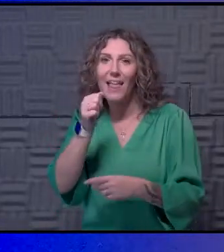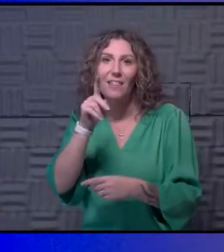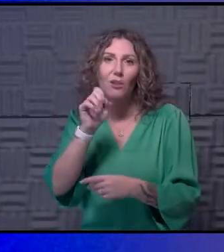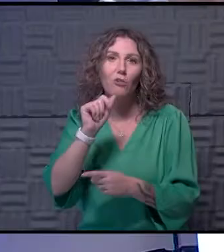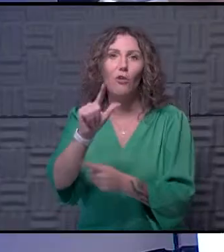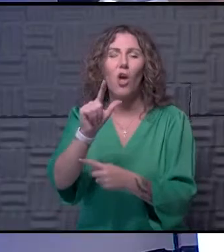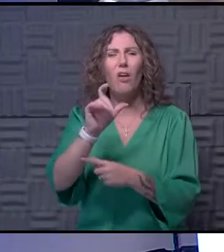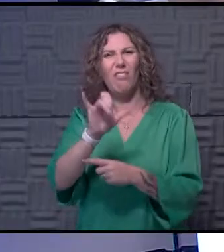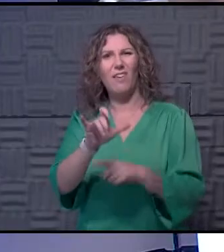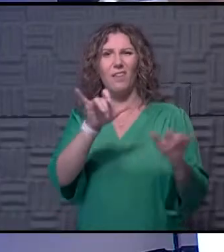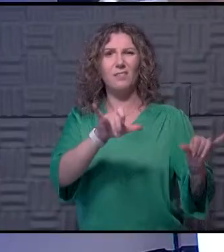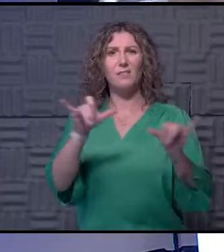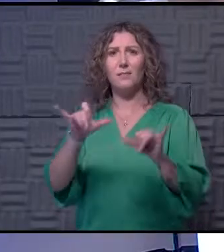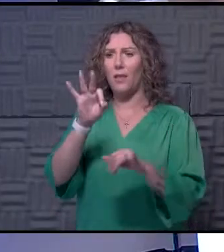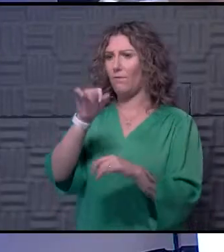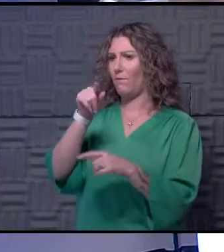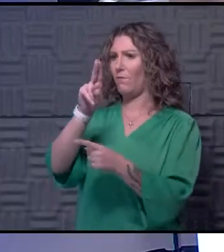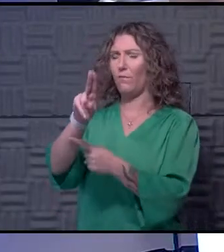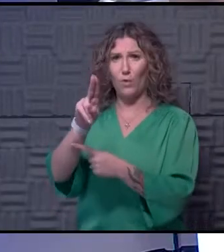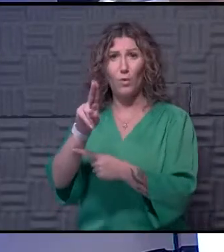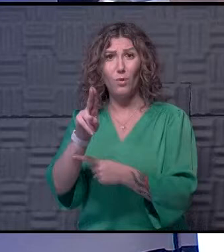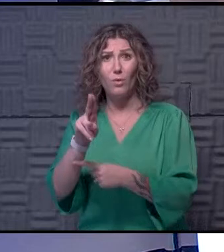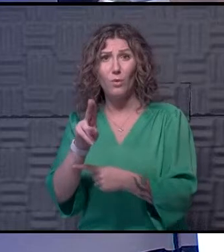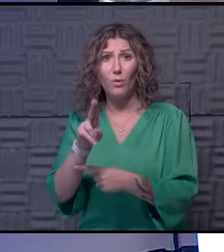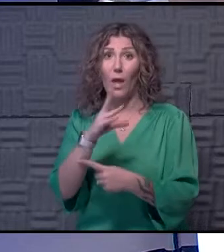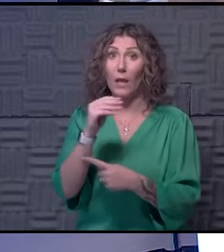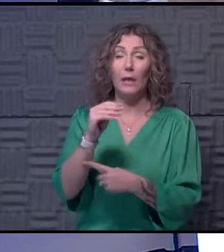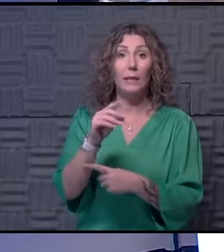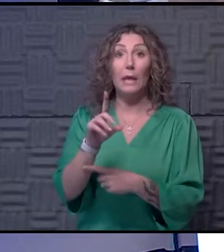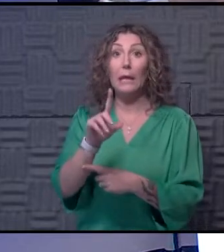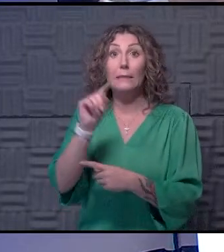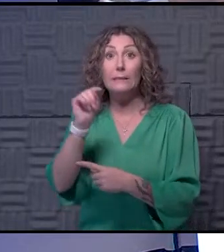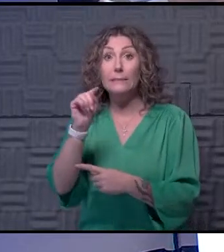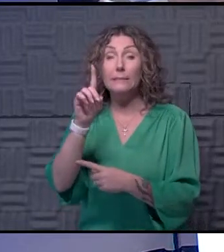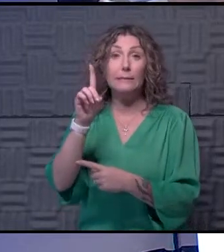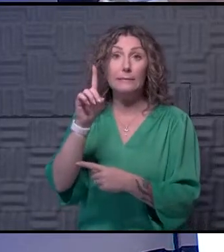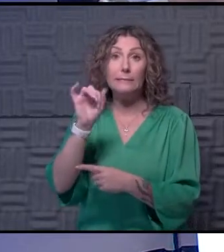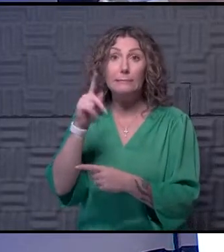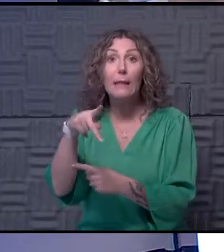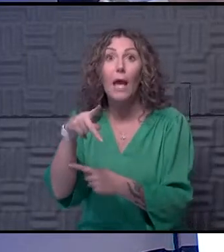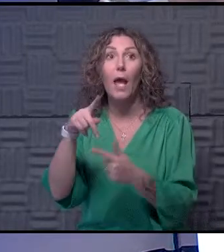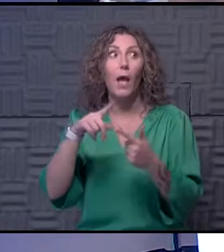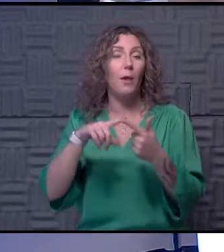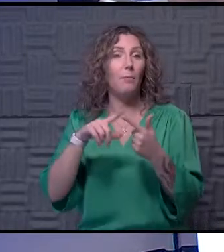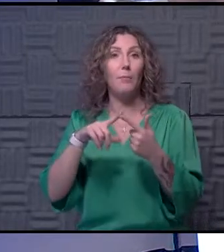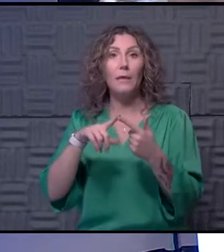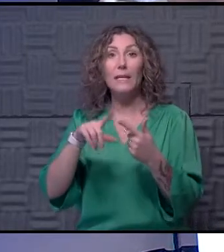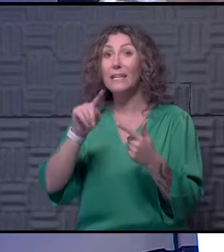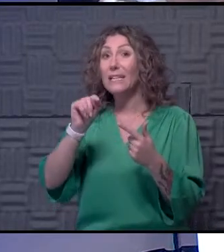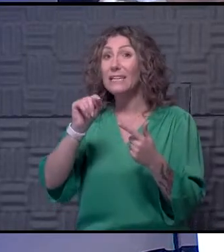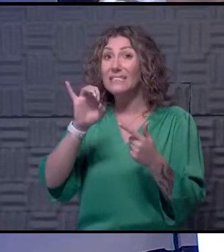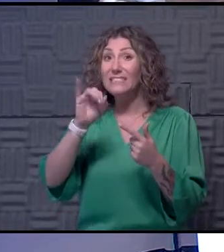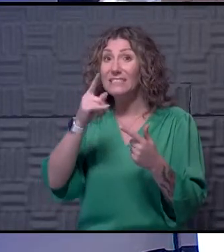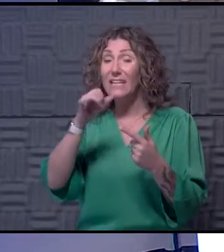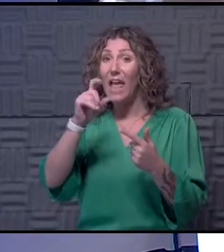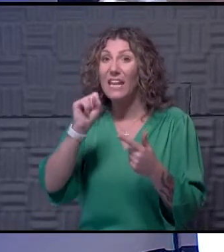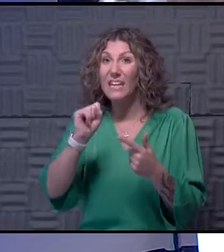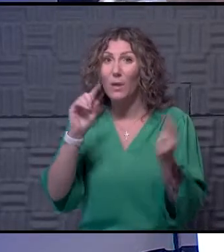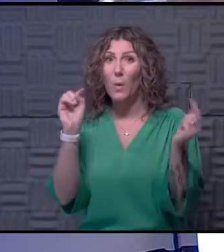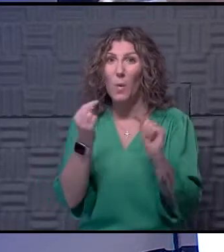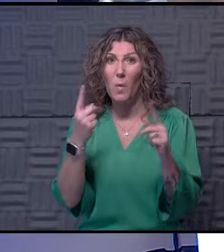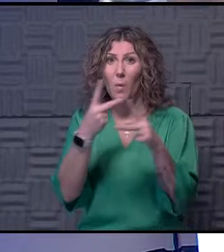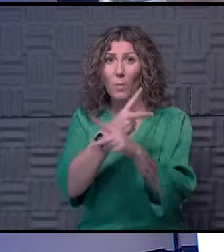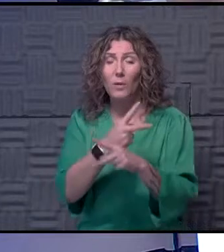is true about daily influenza living. Right. and worse with some others. I mean, right, the Tdap shingles is- vaccine, Tdap, tetanus has MMR, traditionally oh been my a bad gosh. one. Right. So this is